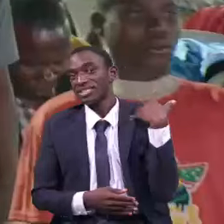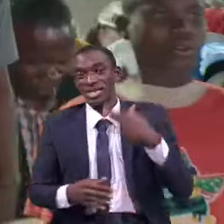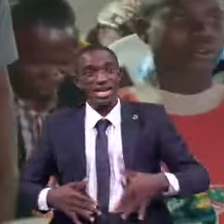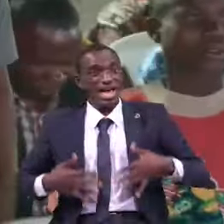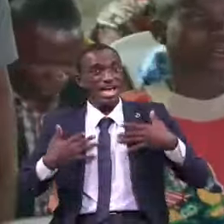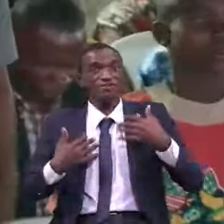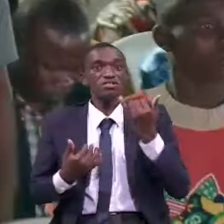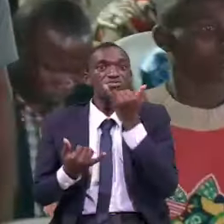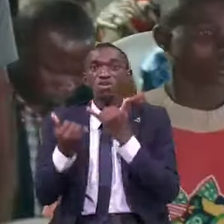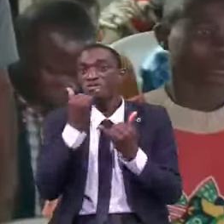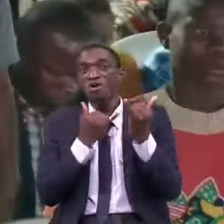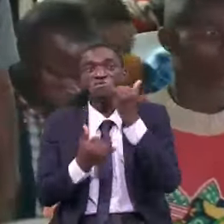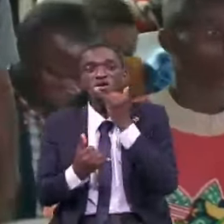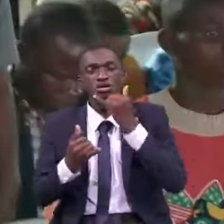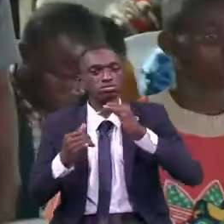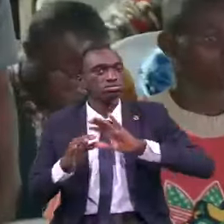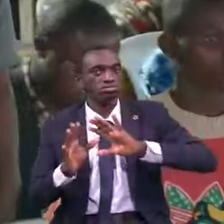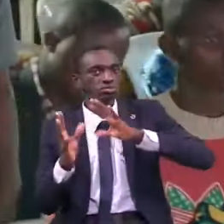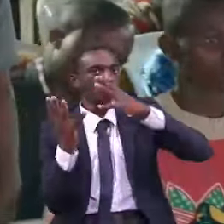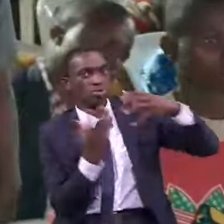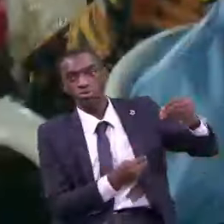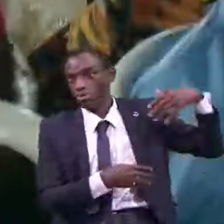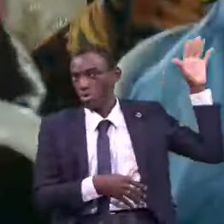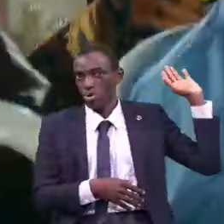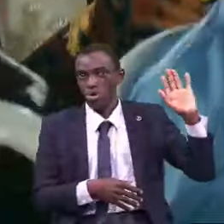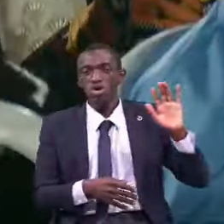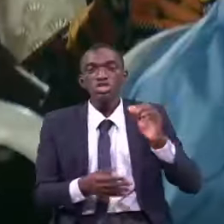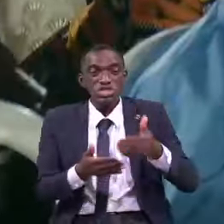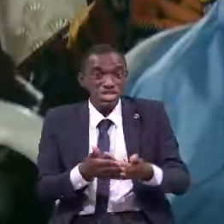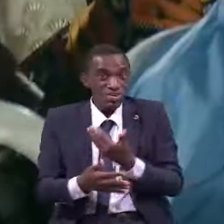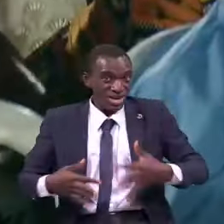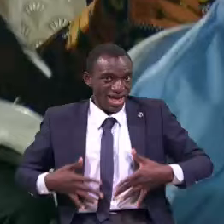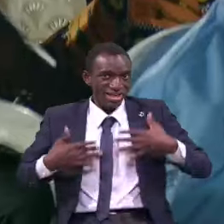coming. You raise up your hand and you stand up.